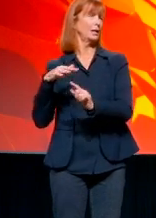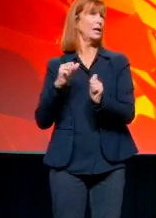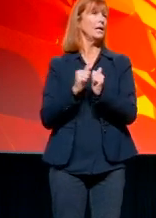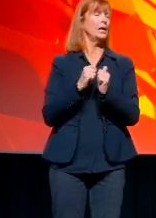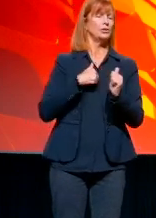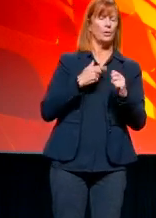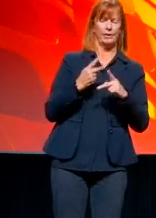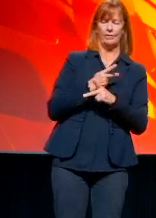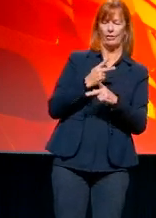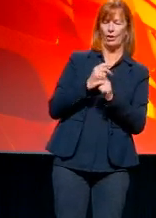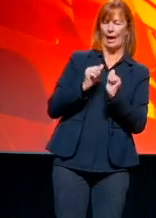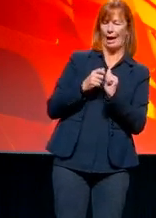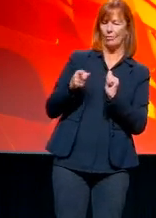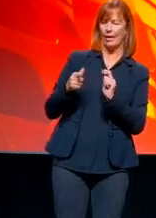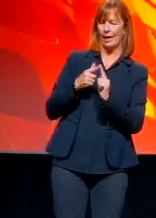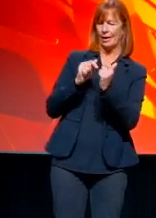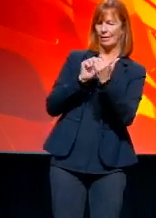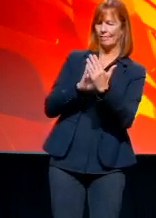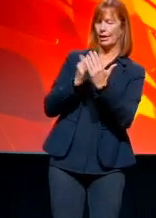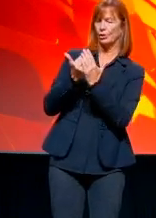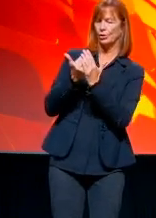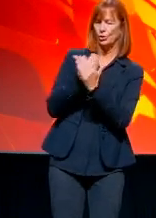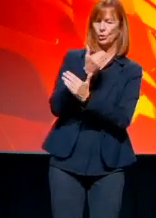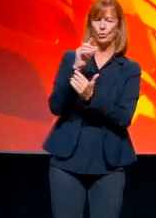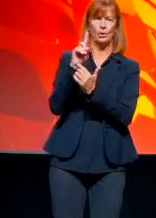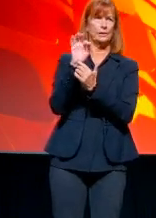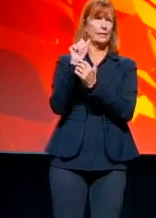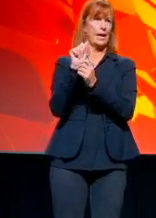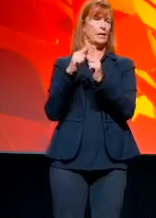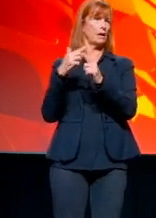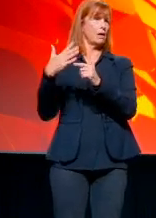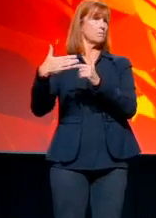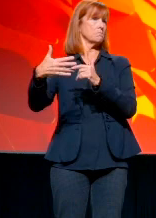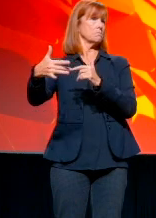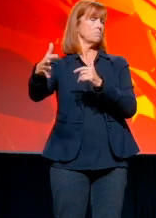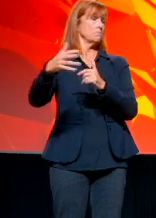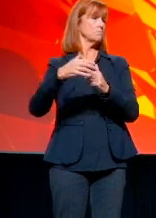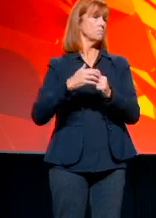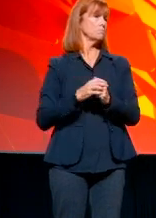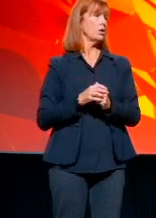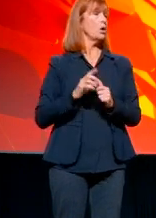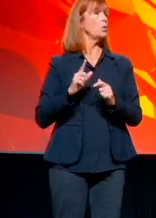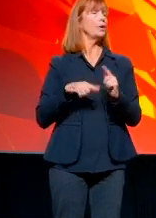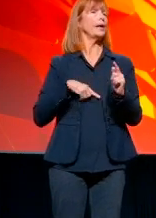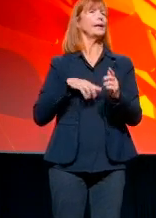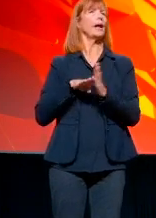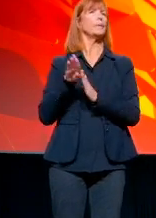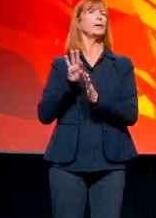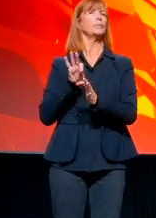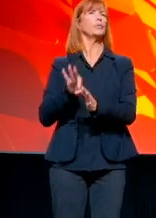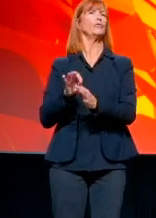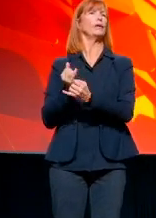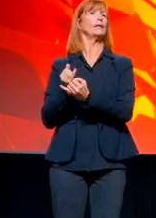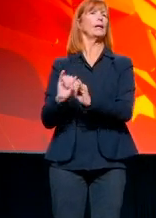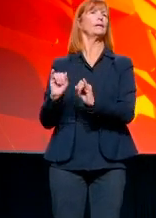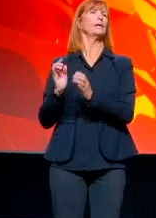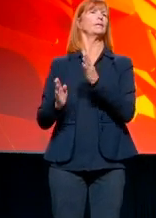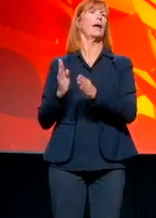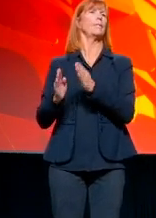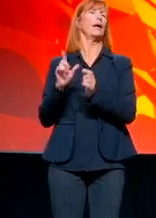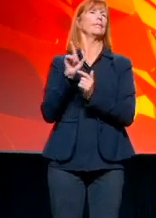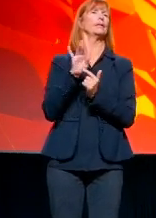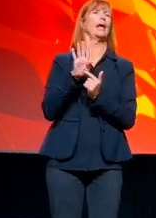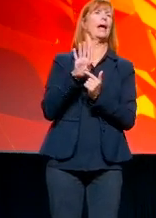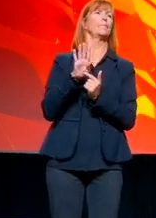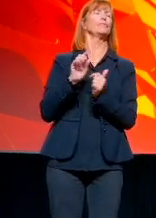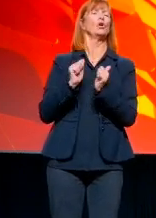collect new data and learn continually as they deploy, right? So we cannot build a perfect robot autonomy in lab settings. We need to kind of deploy